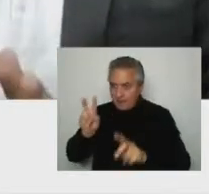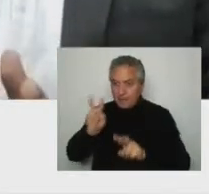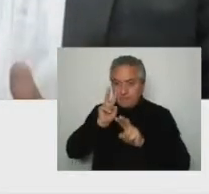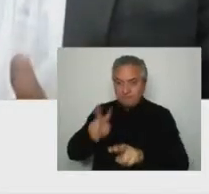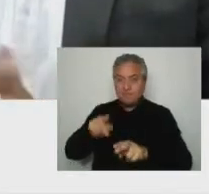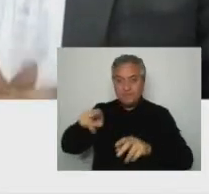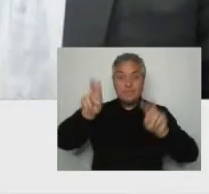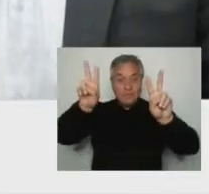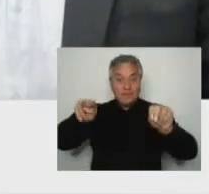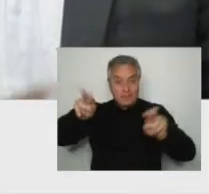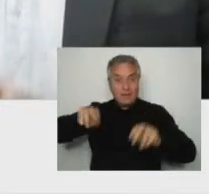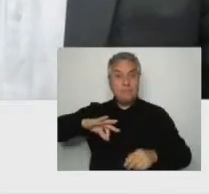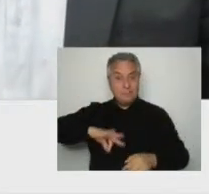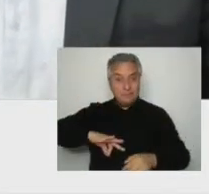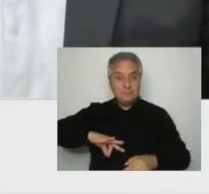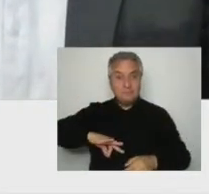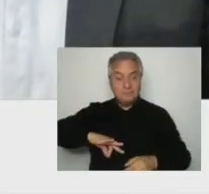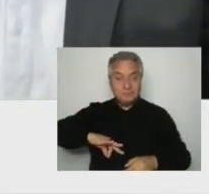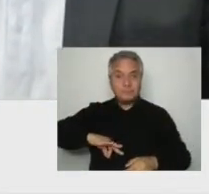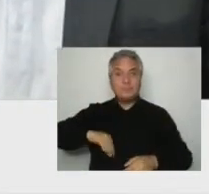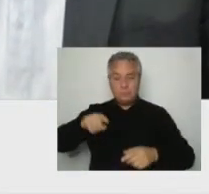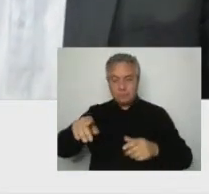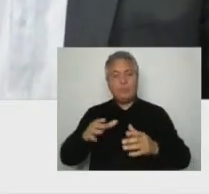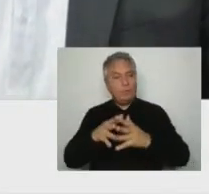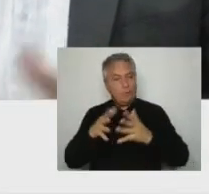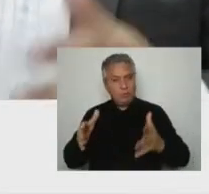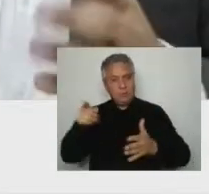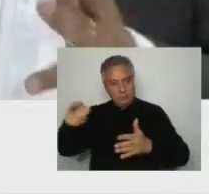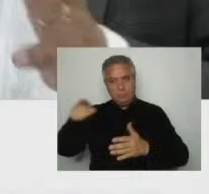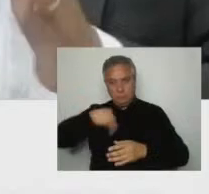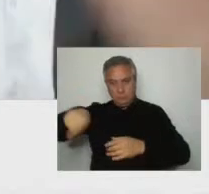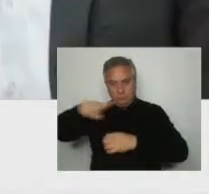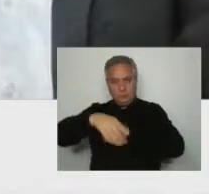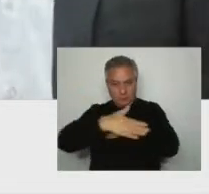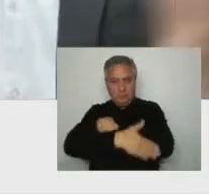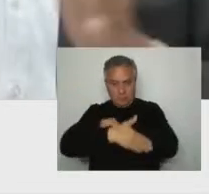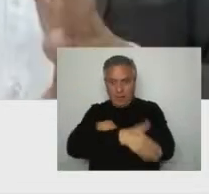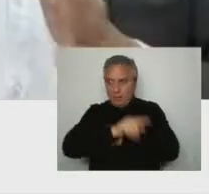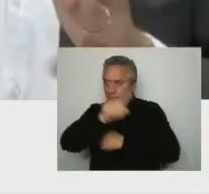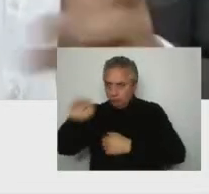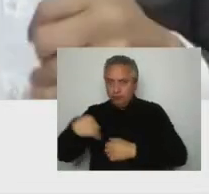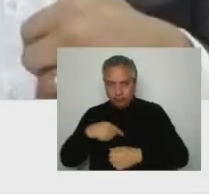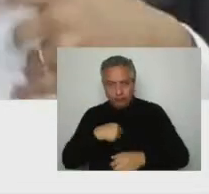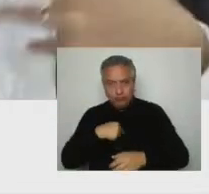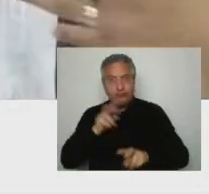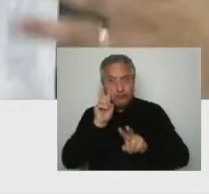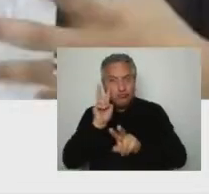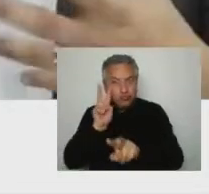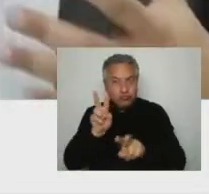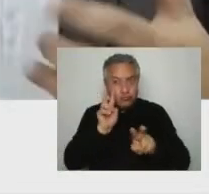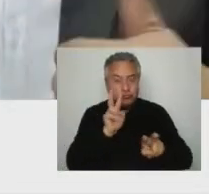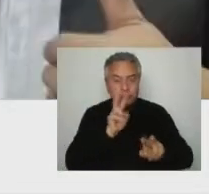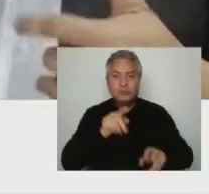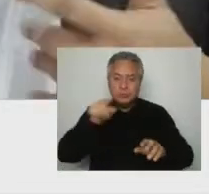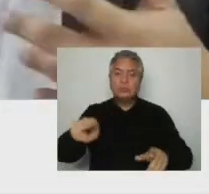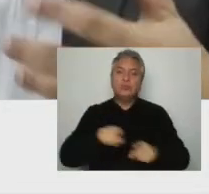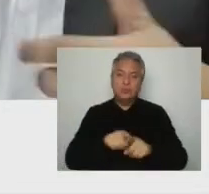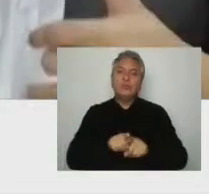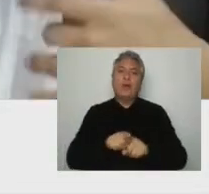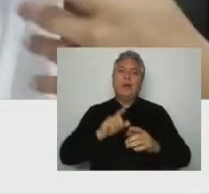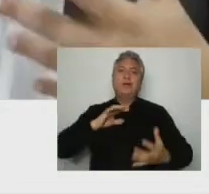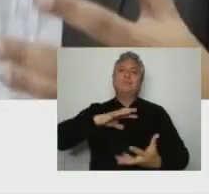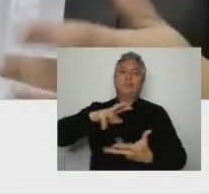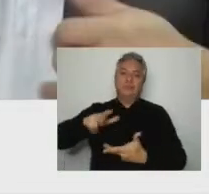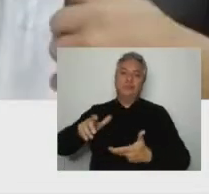familiar with their habits. And our system is similar to other countries, and